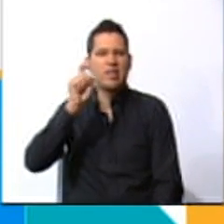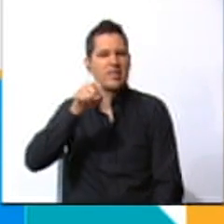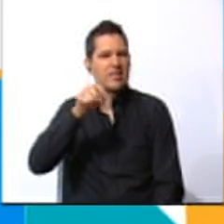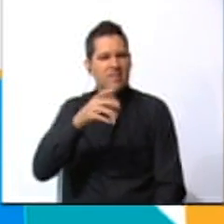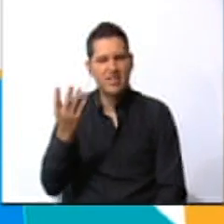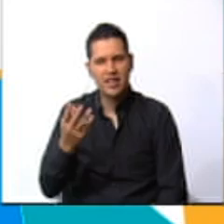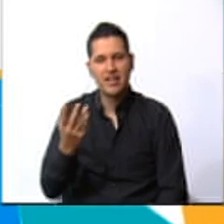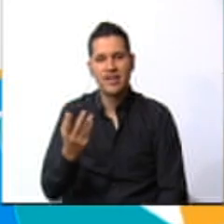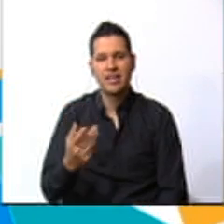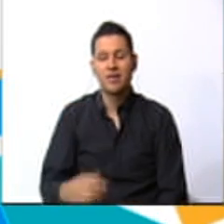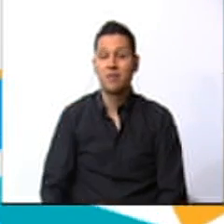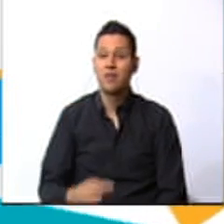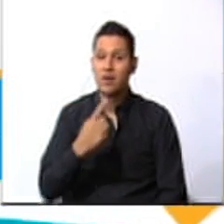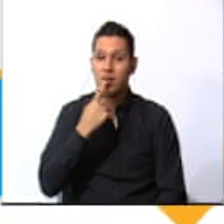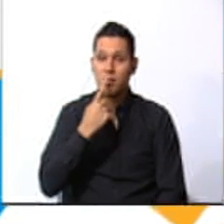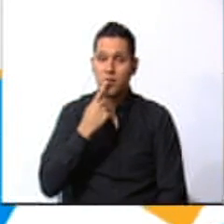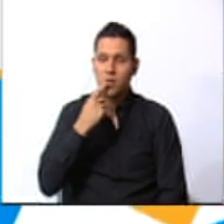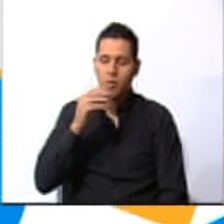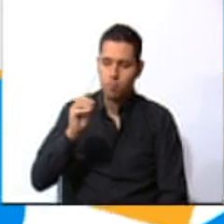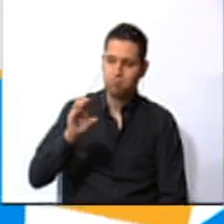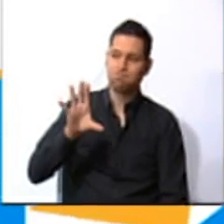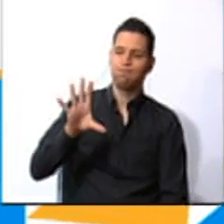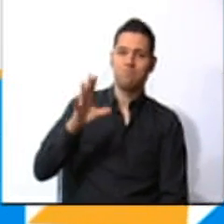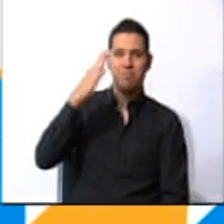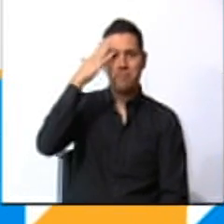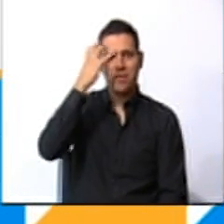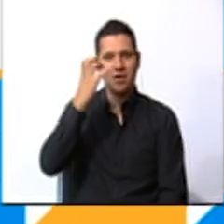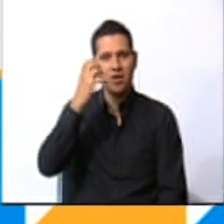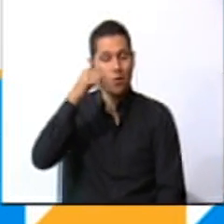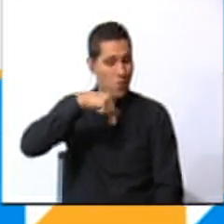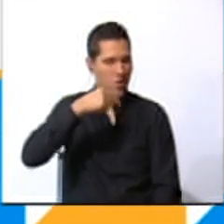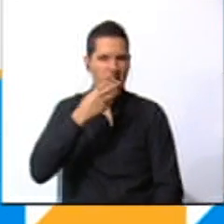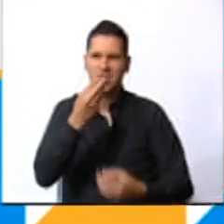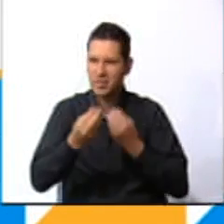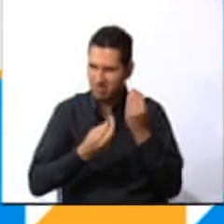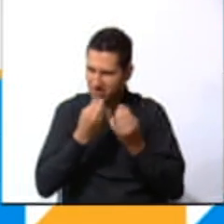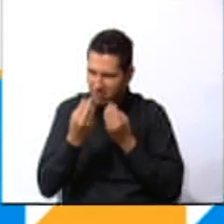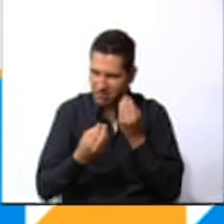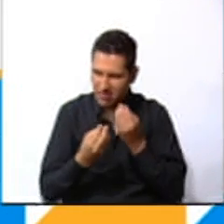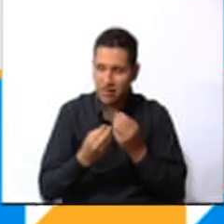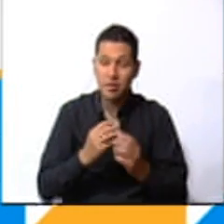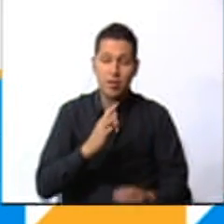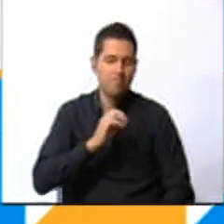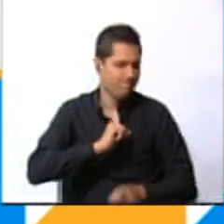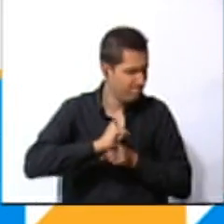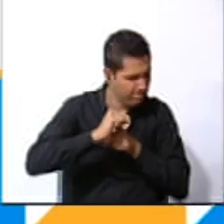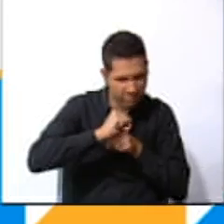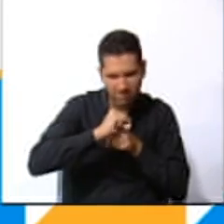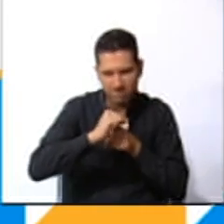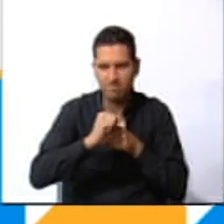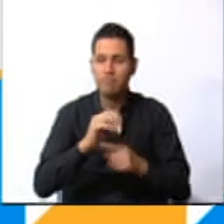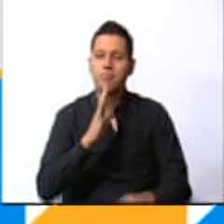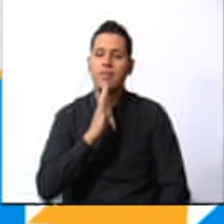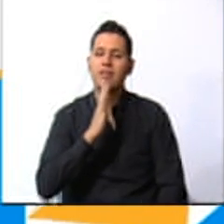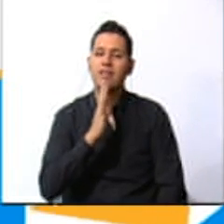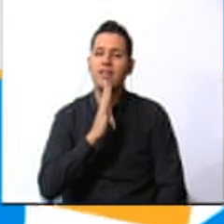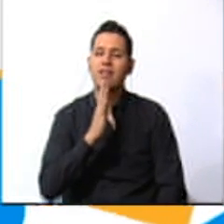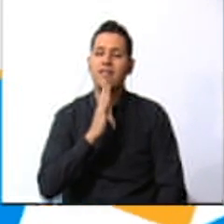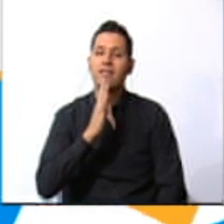big mouth. Yes, because today we are going to practice